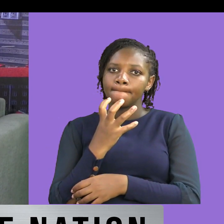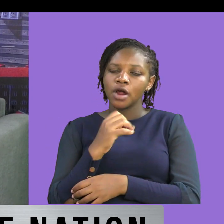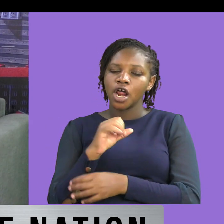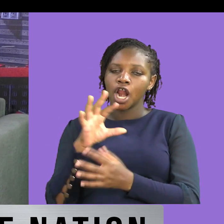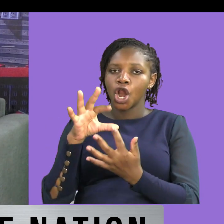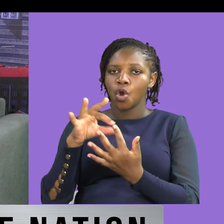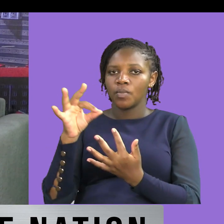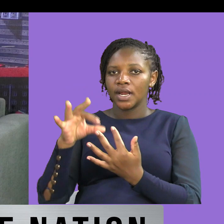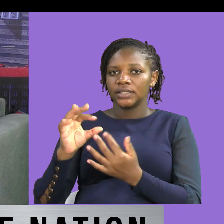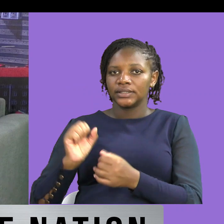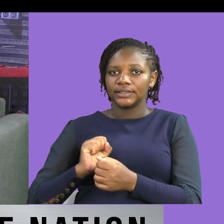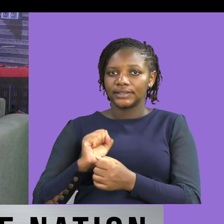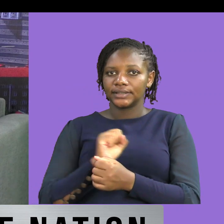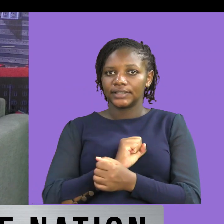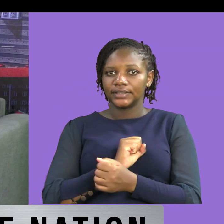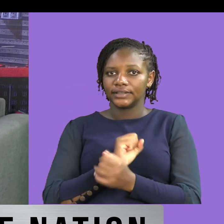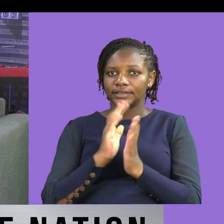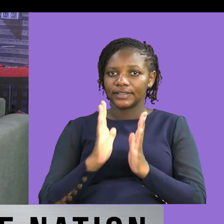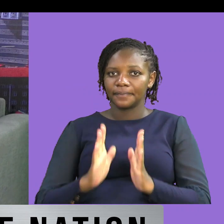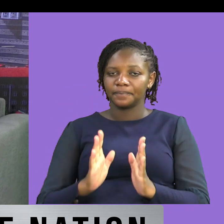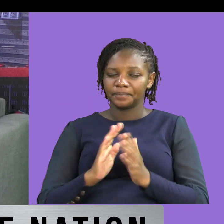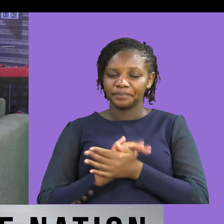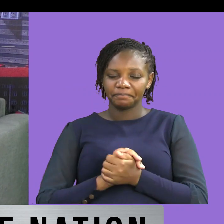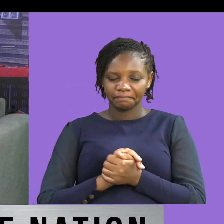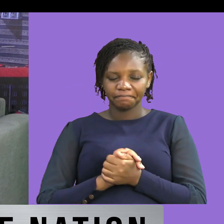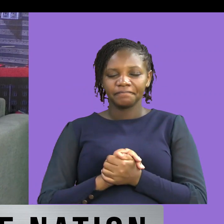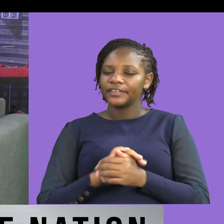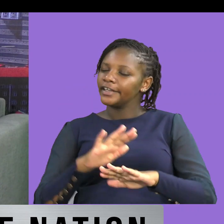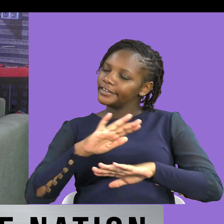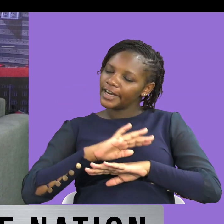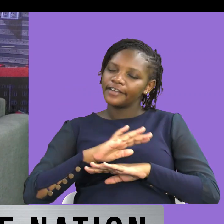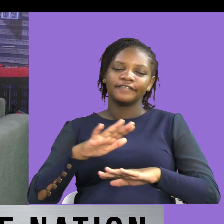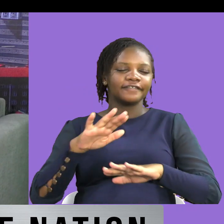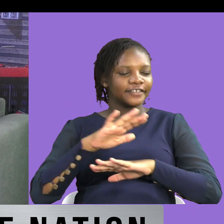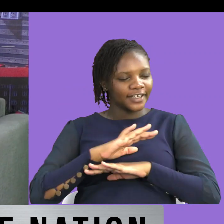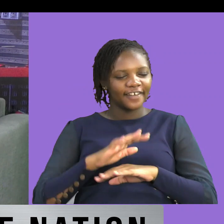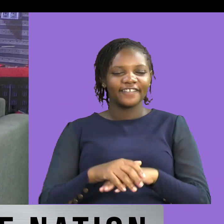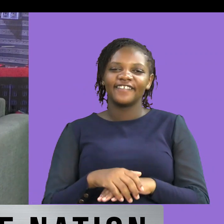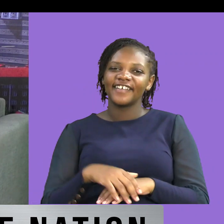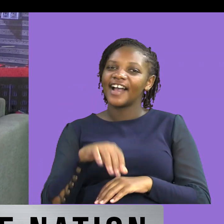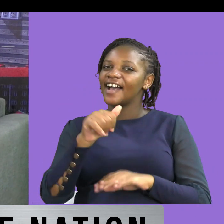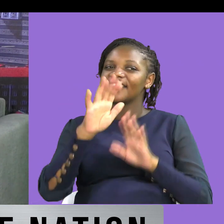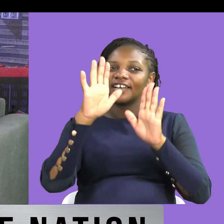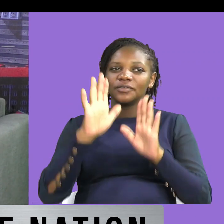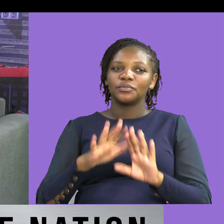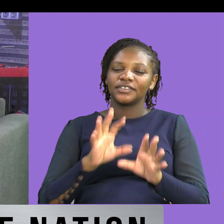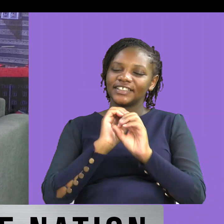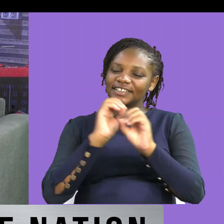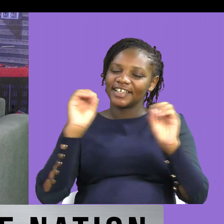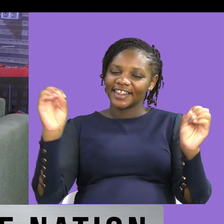senator. What else do you want to know? No, that's it. Marital status.